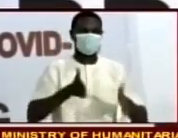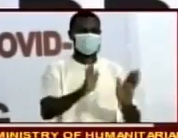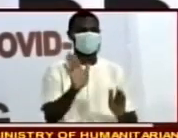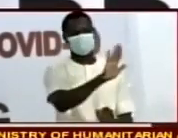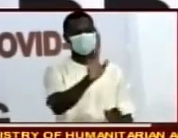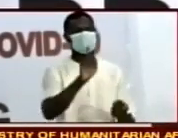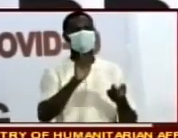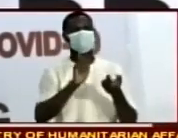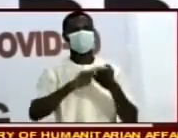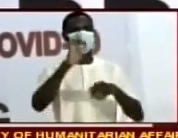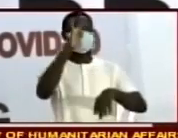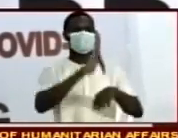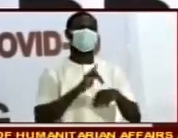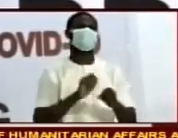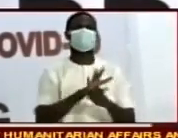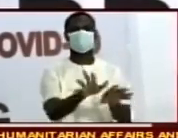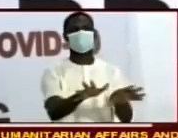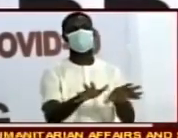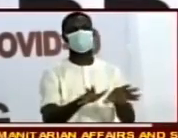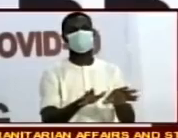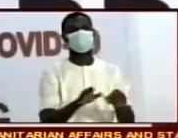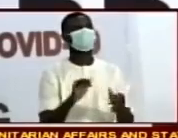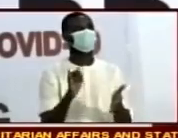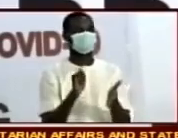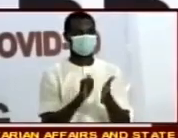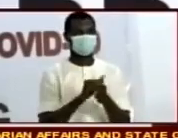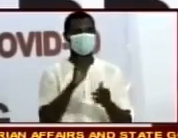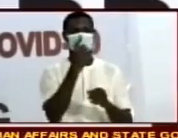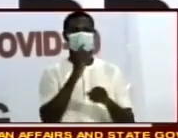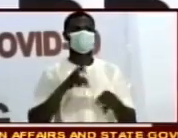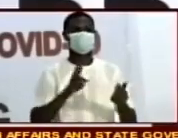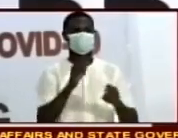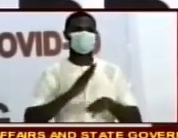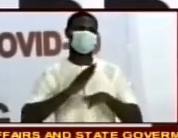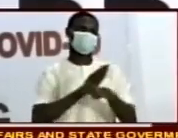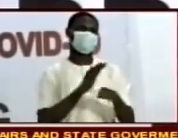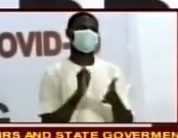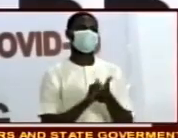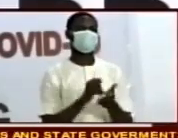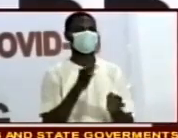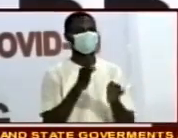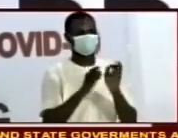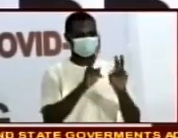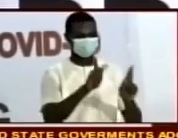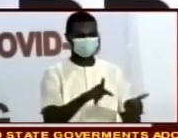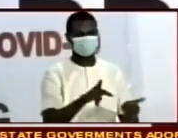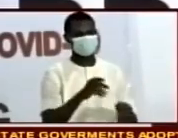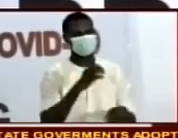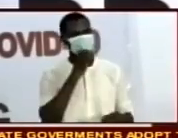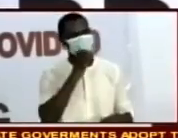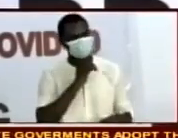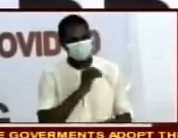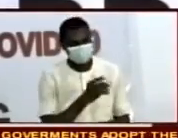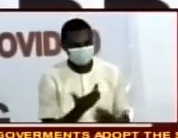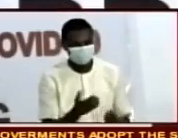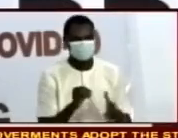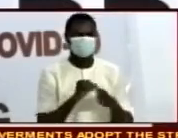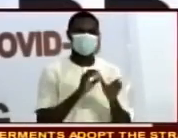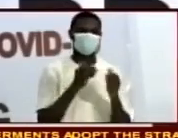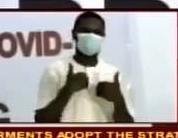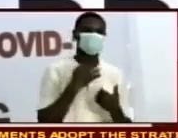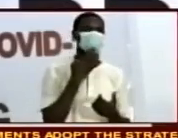the risk groups in terms of immunosuppression, or the elderly, or diabetes, or cardiovascular